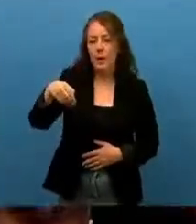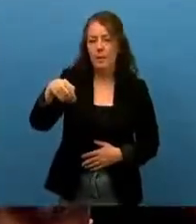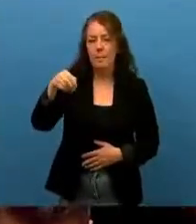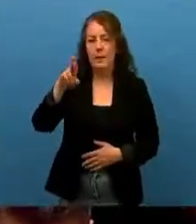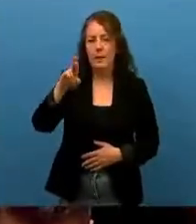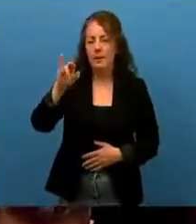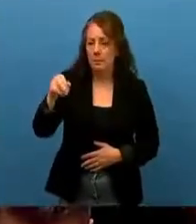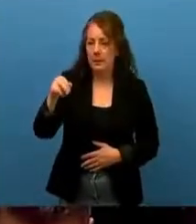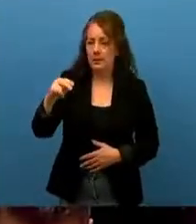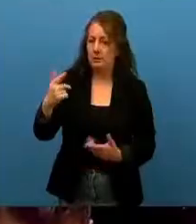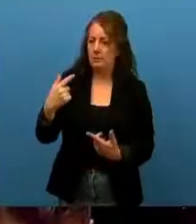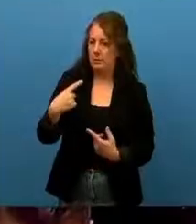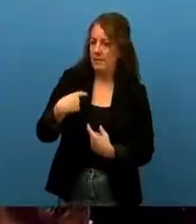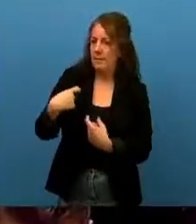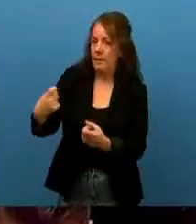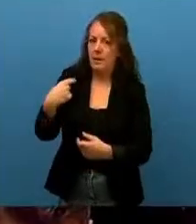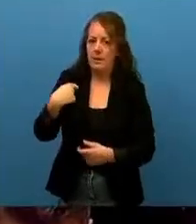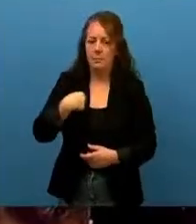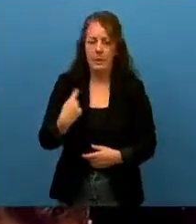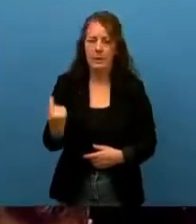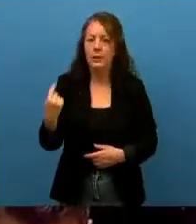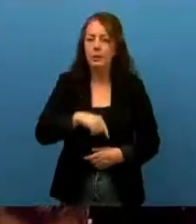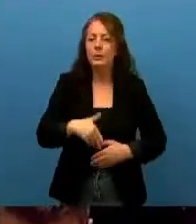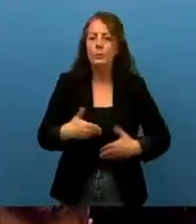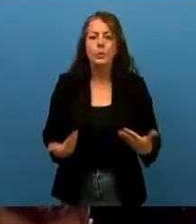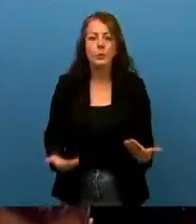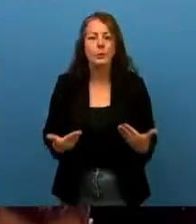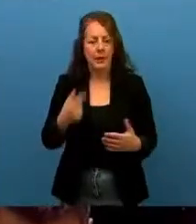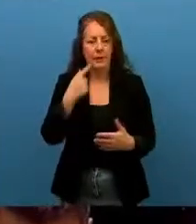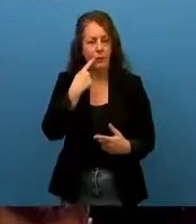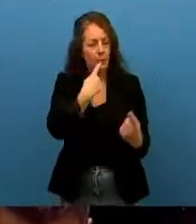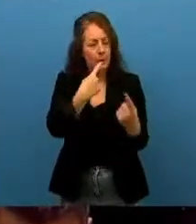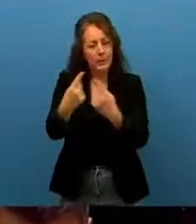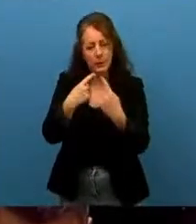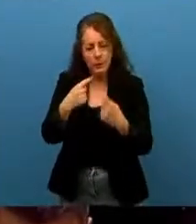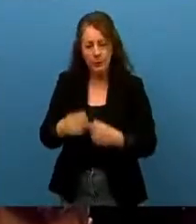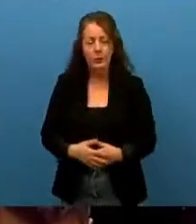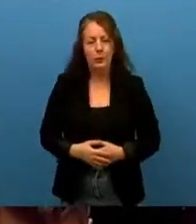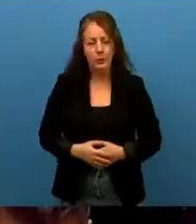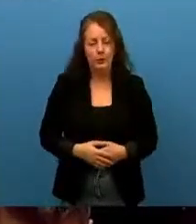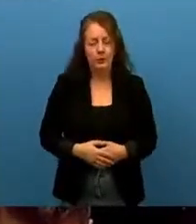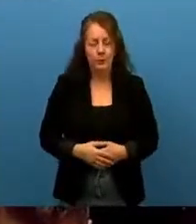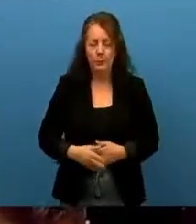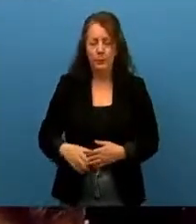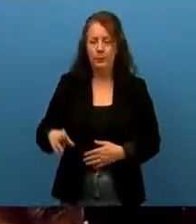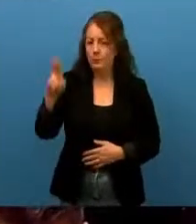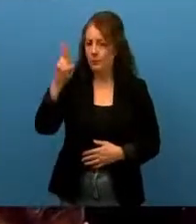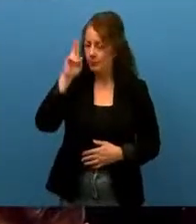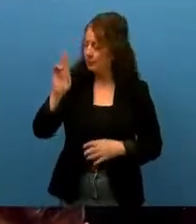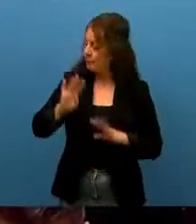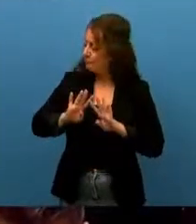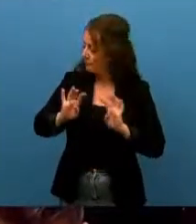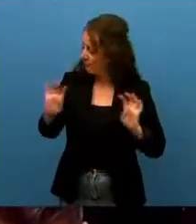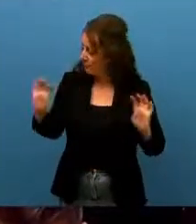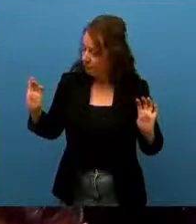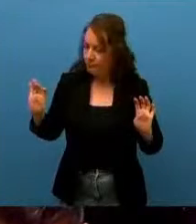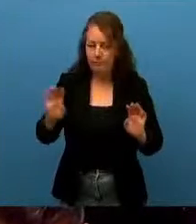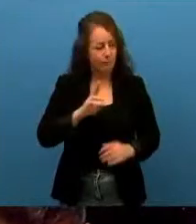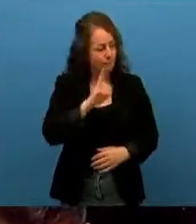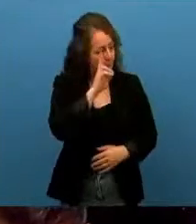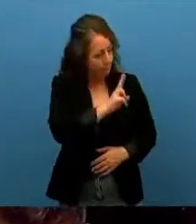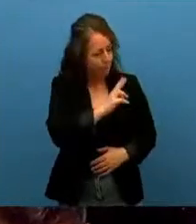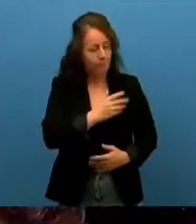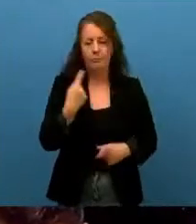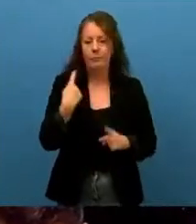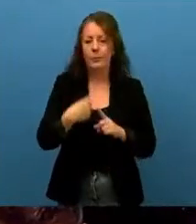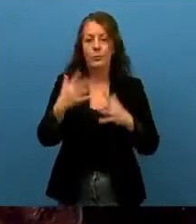panel. I extend my respect and appreciation to all the other panelists and to Indigenous participants